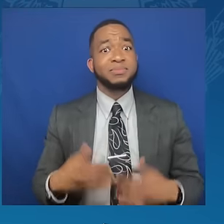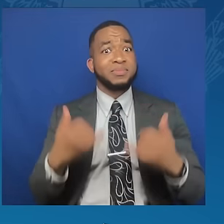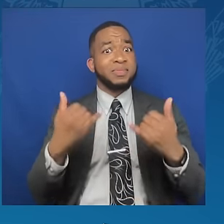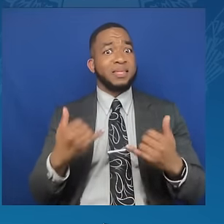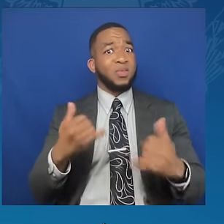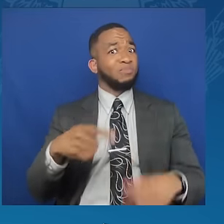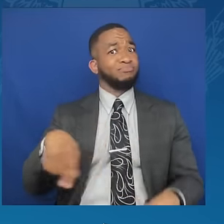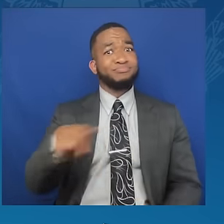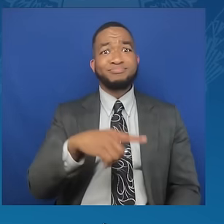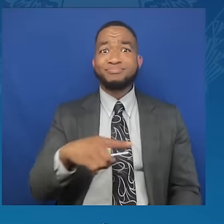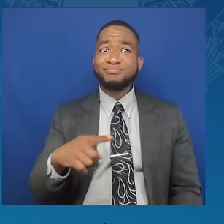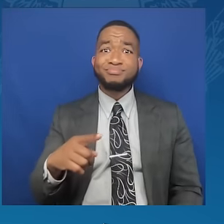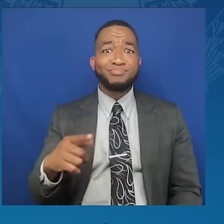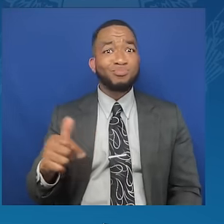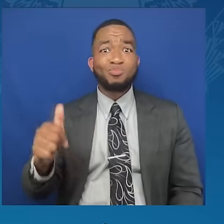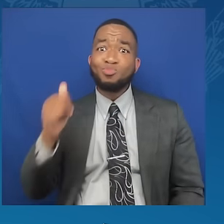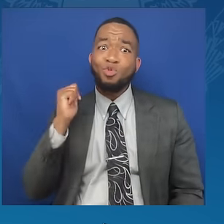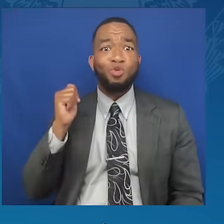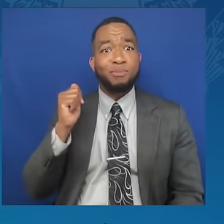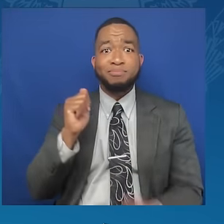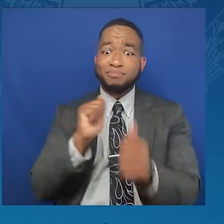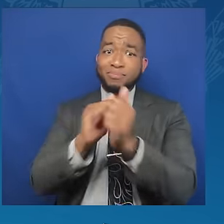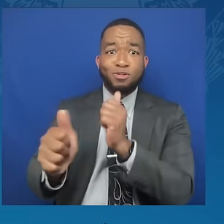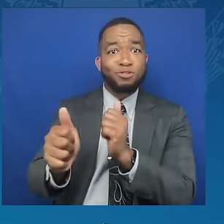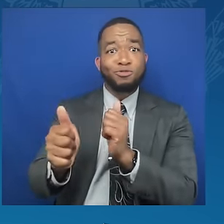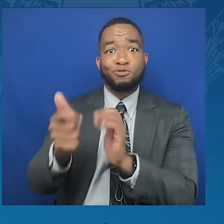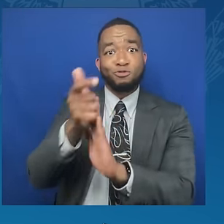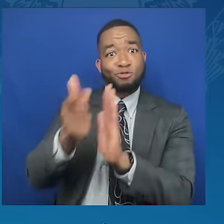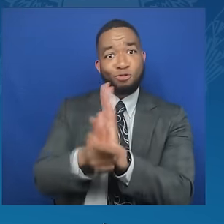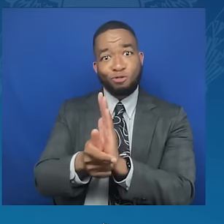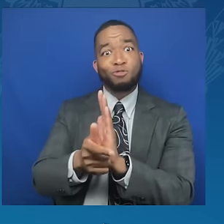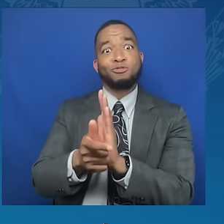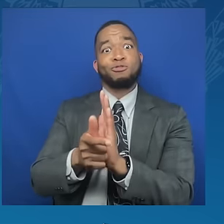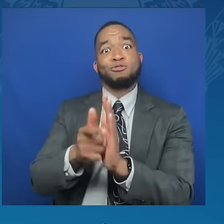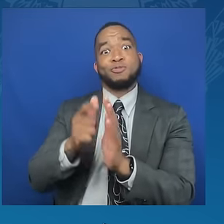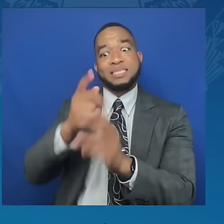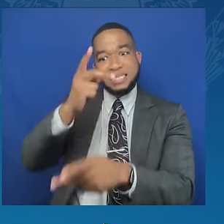our children and places of worship safe.